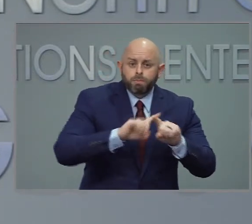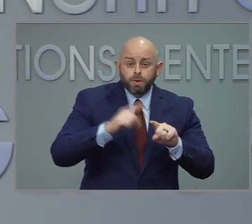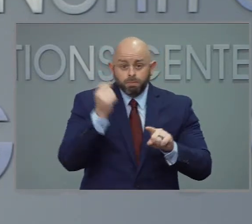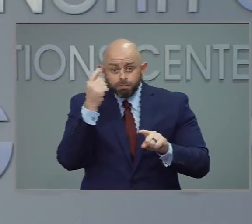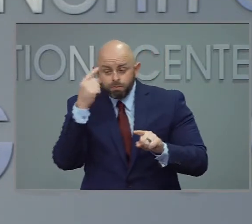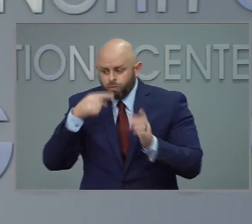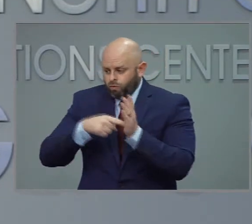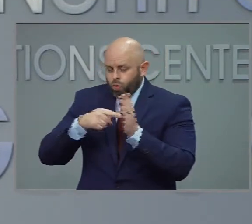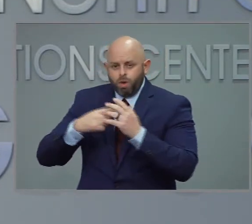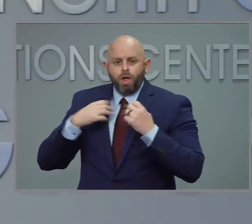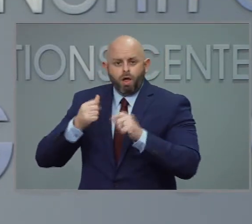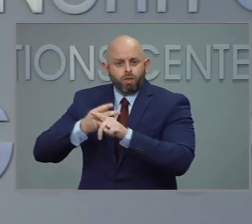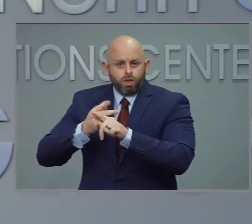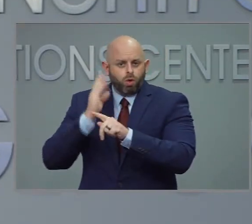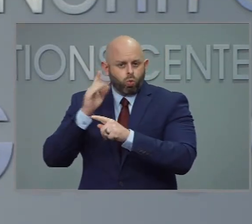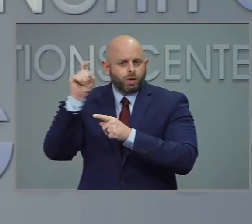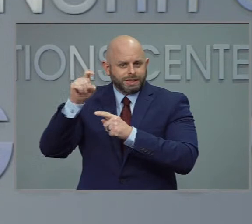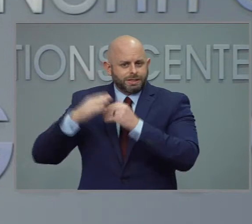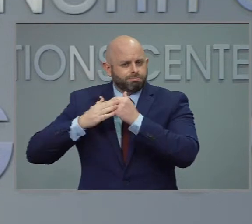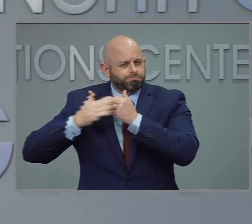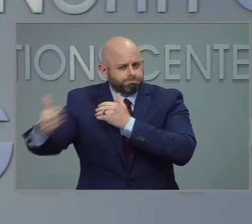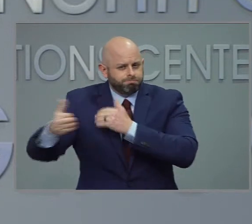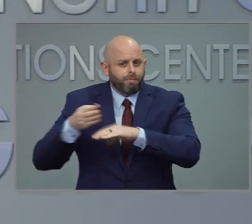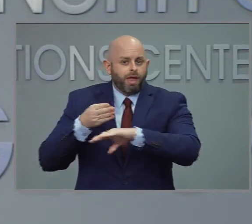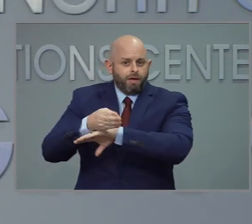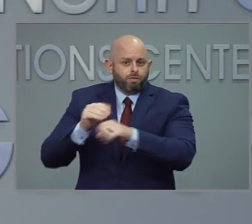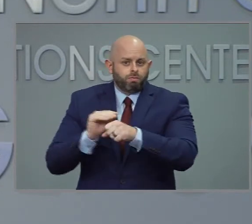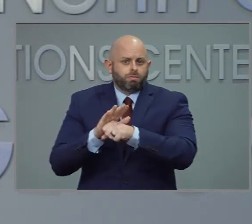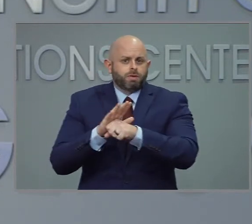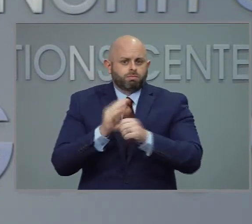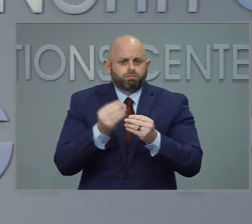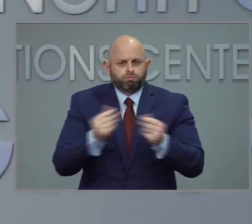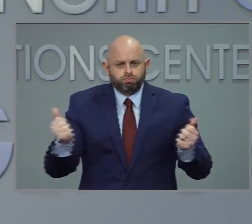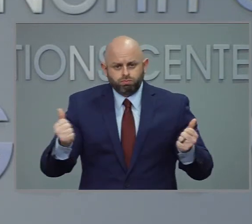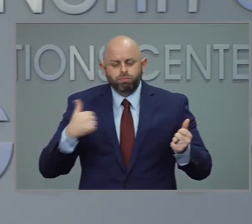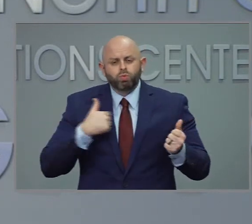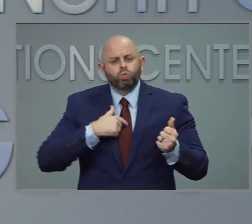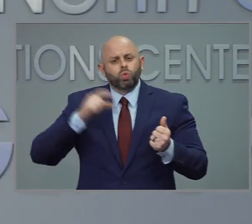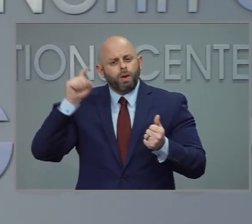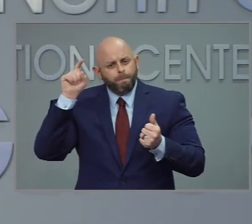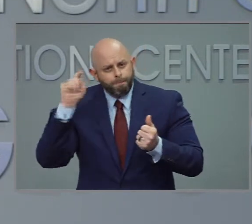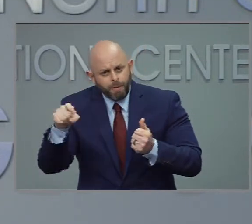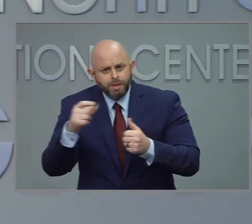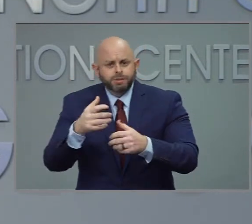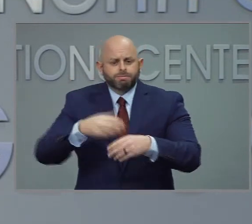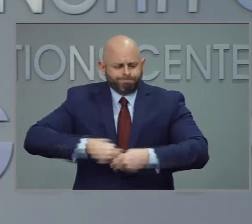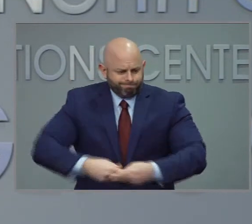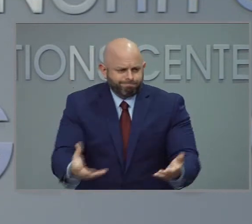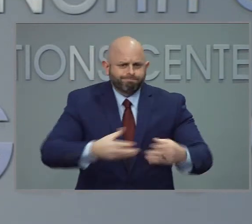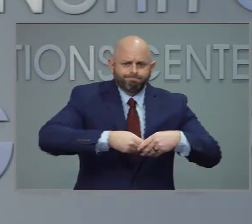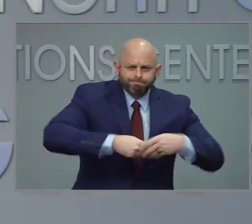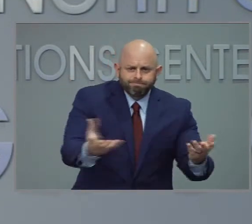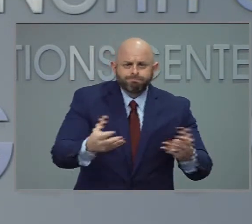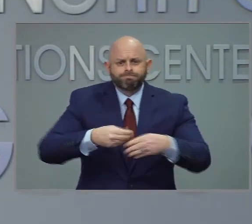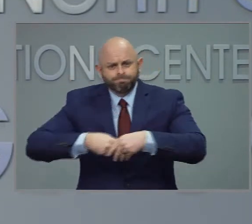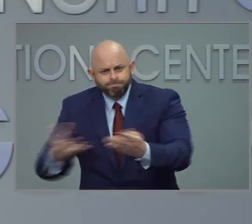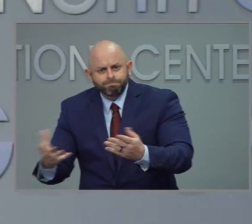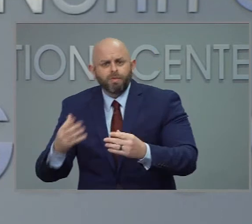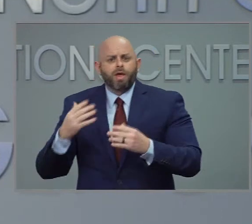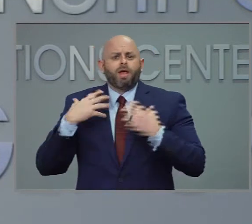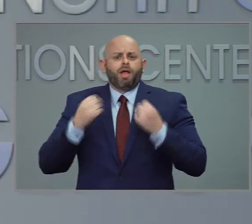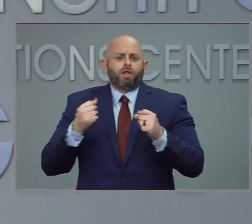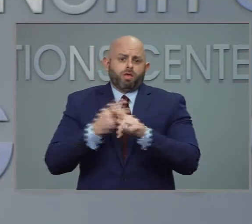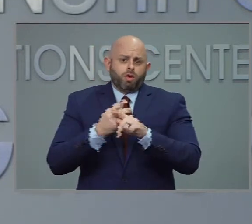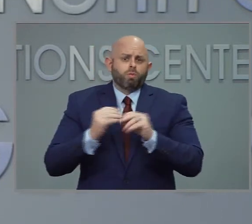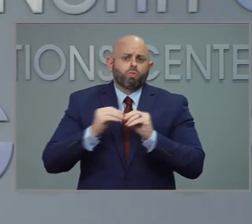persist long after this pandemic is over. We must get health care to more working people, and the best way to